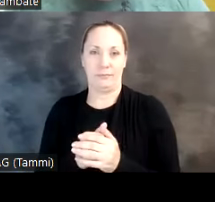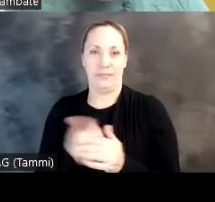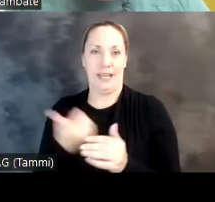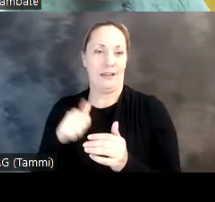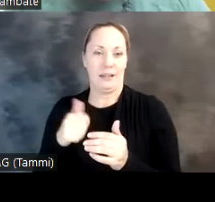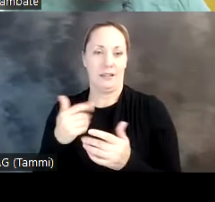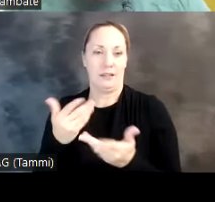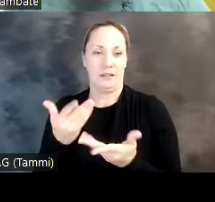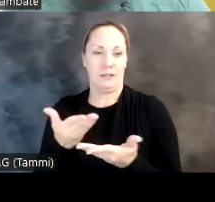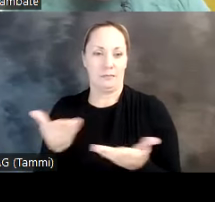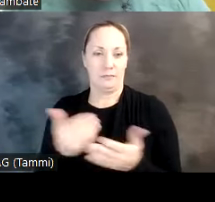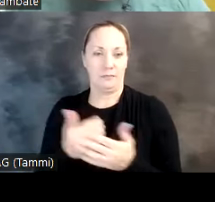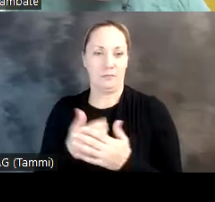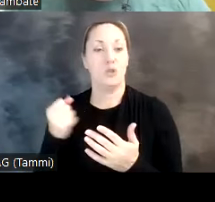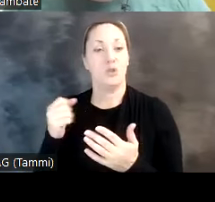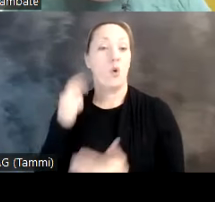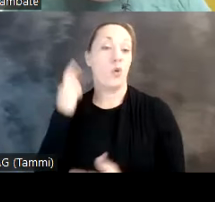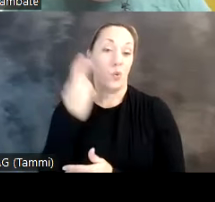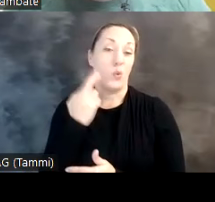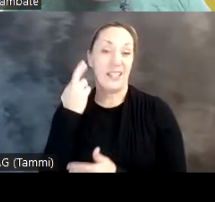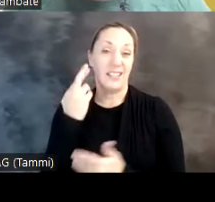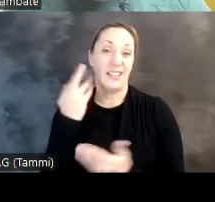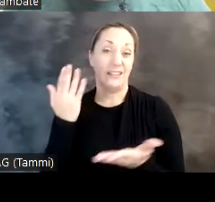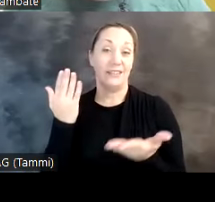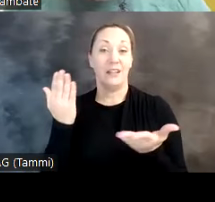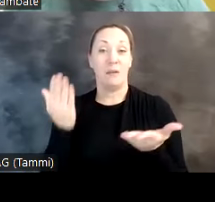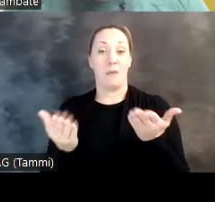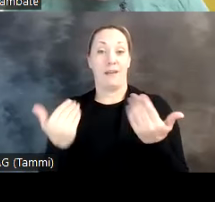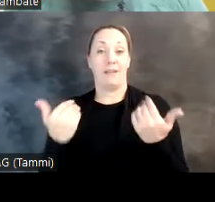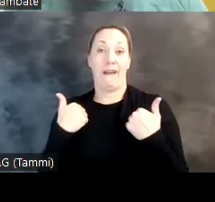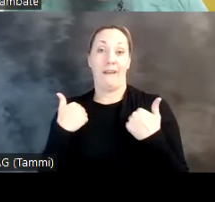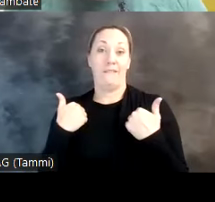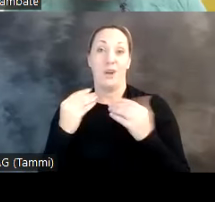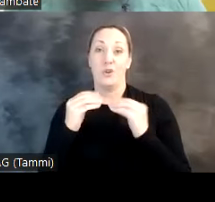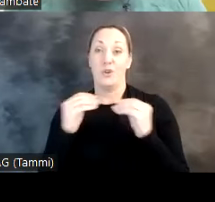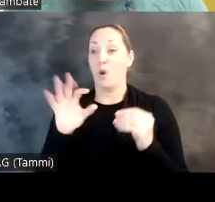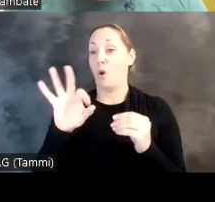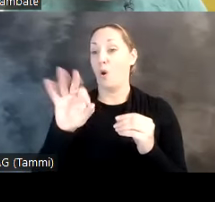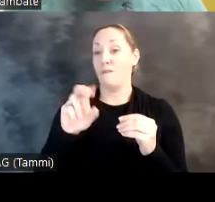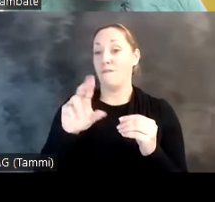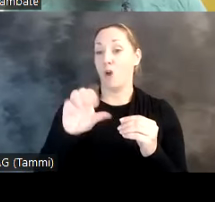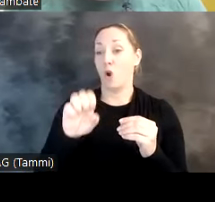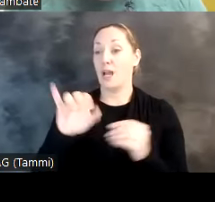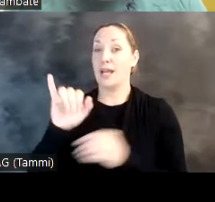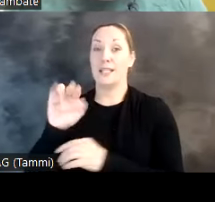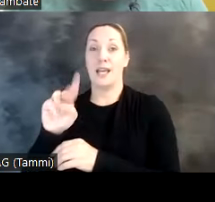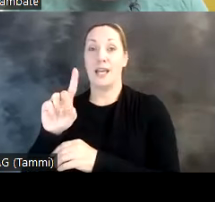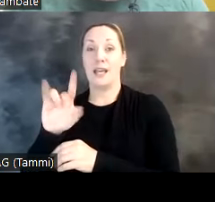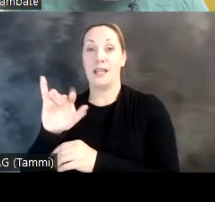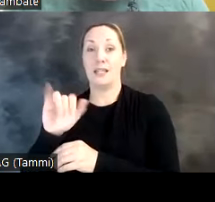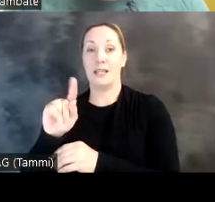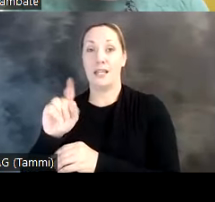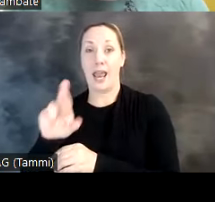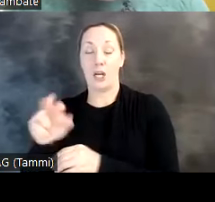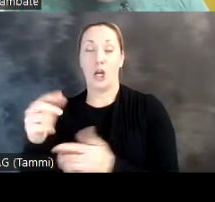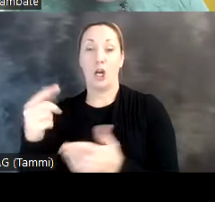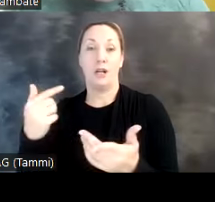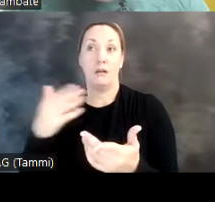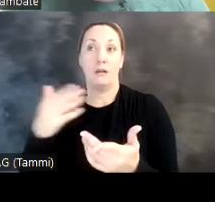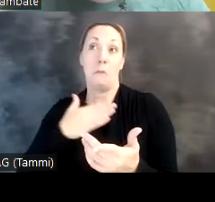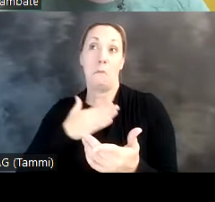element. So the reason behind this could be the major one, which at least I have observed in